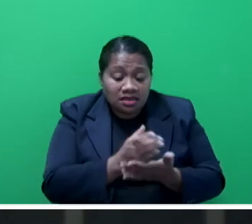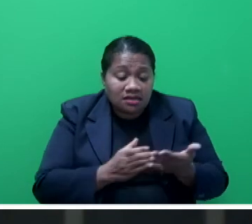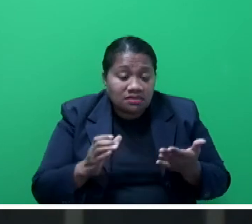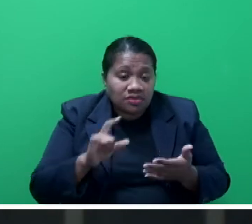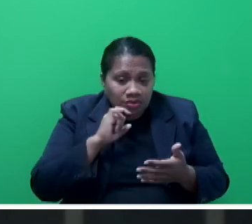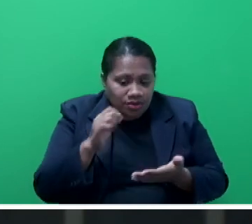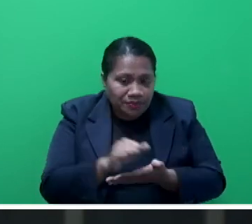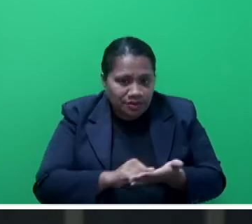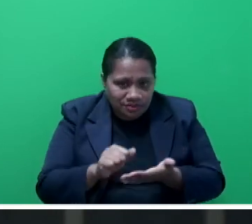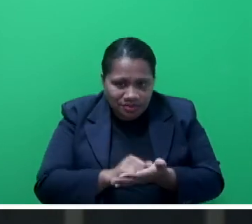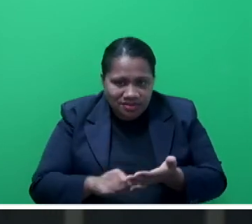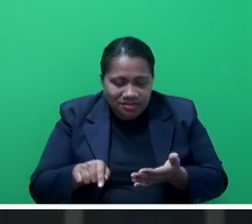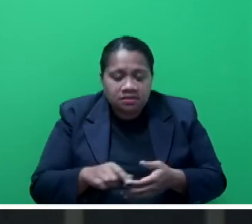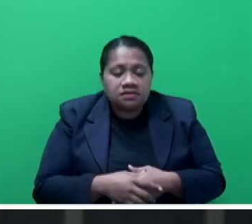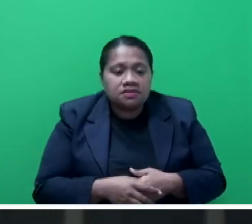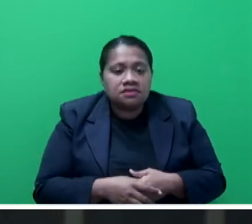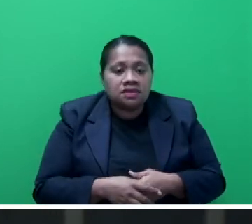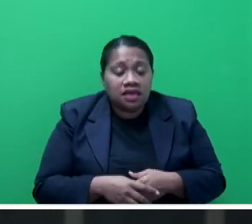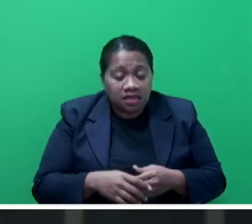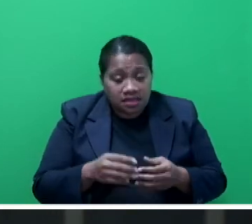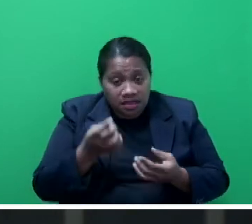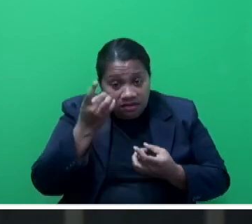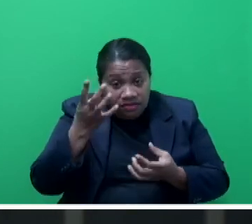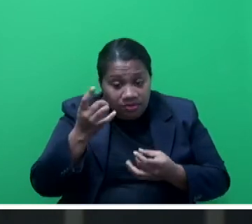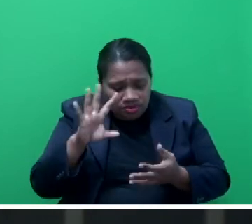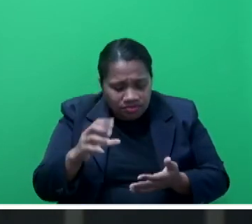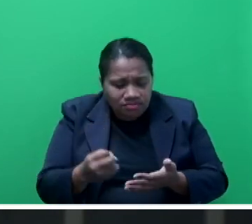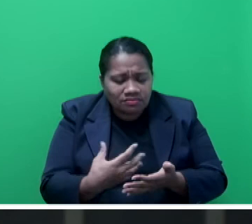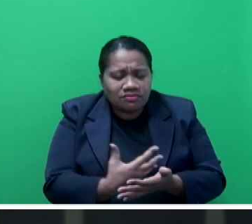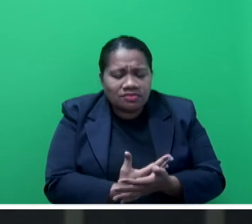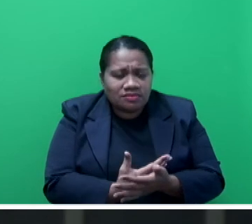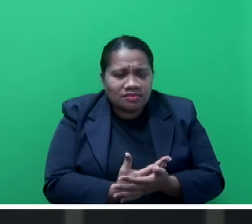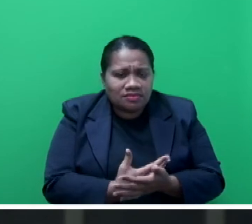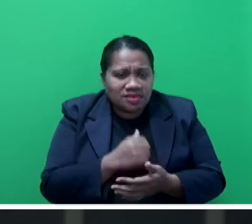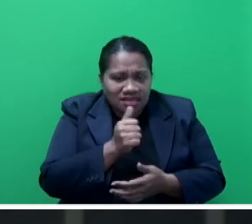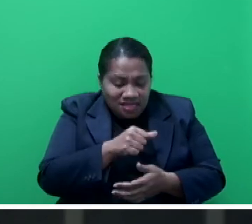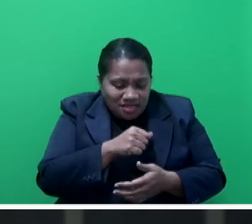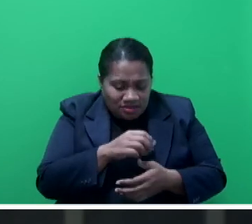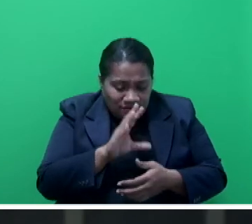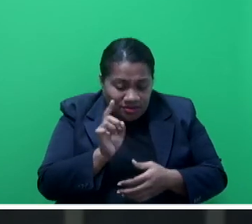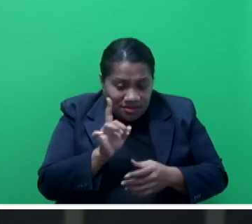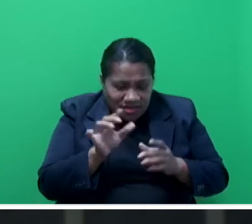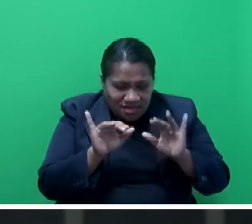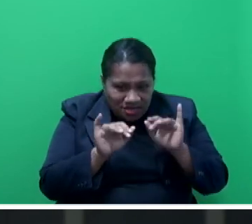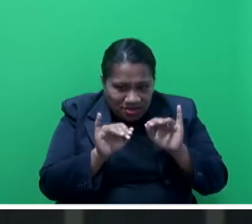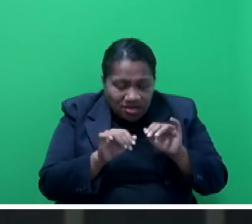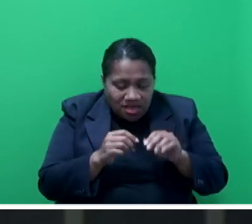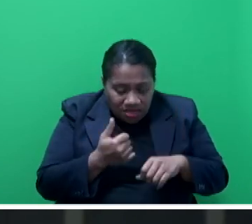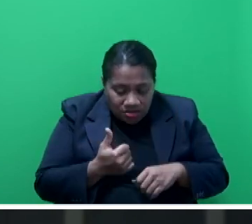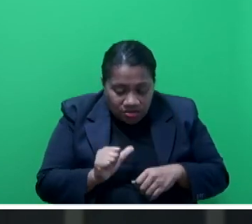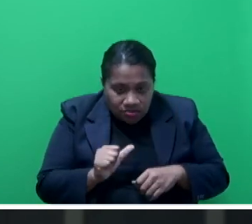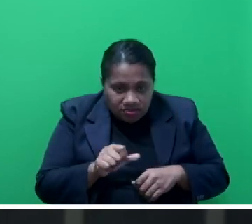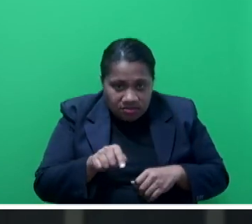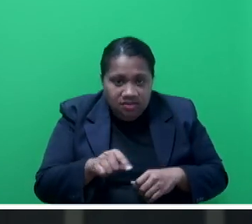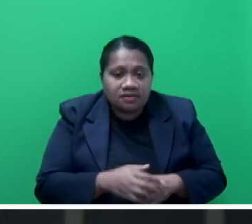appliances, disseminate information to influence consumer behavior on water issues, regulate water usage and consumption